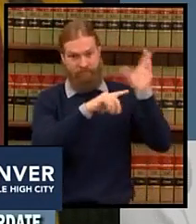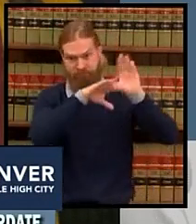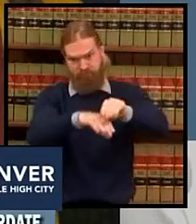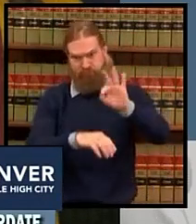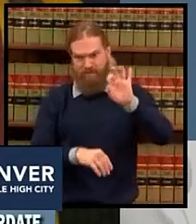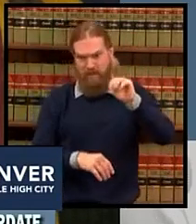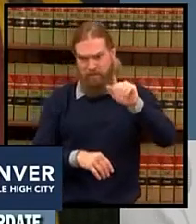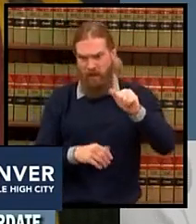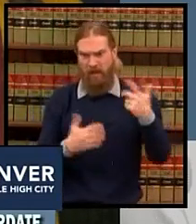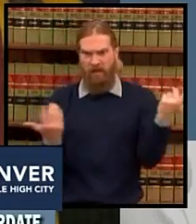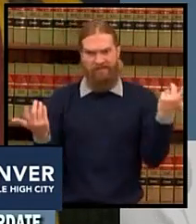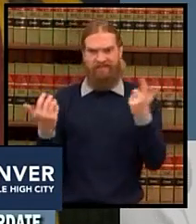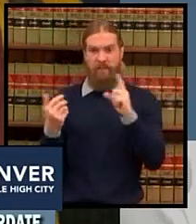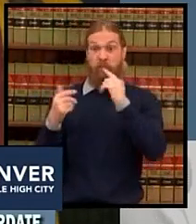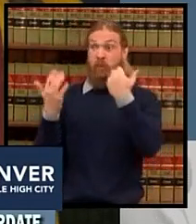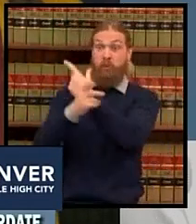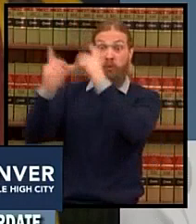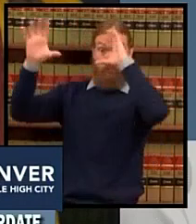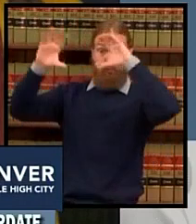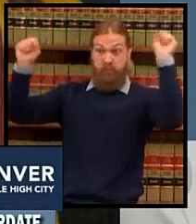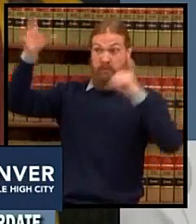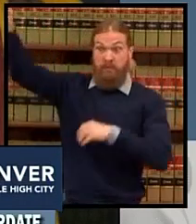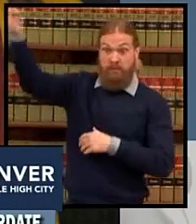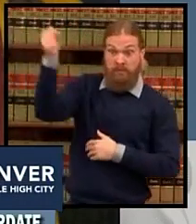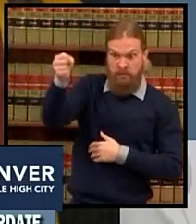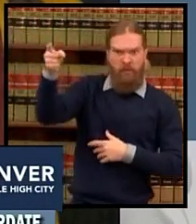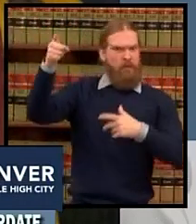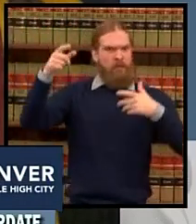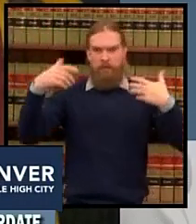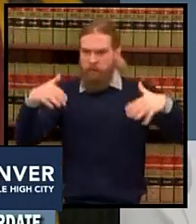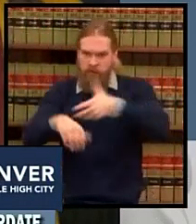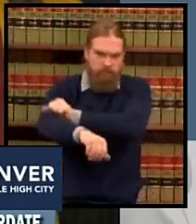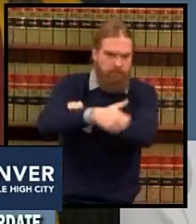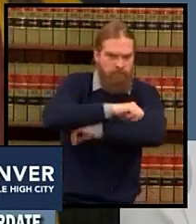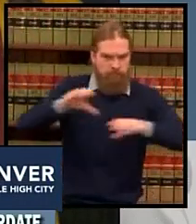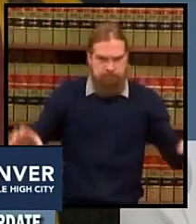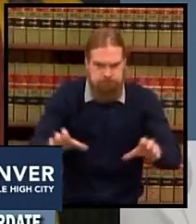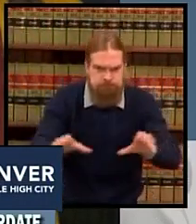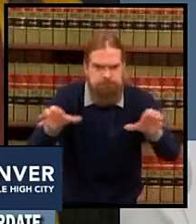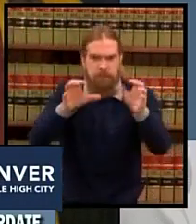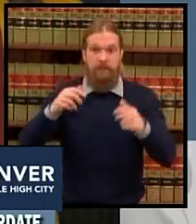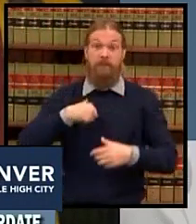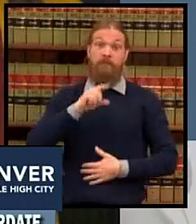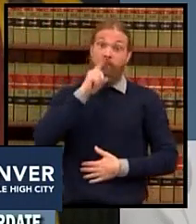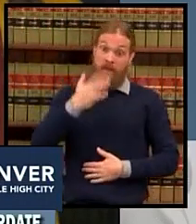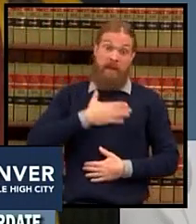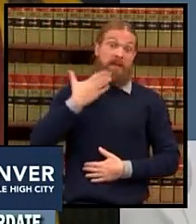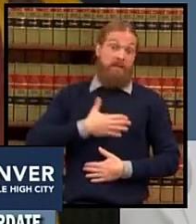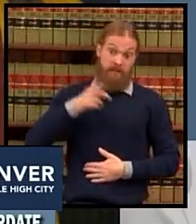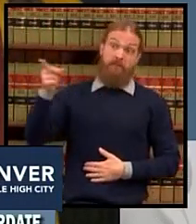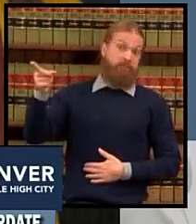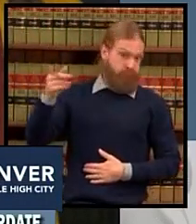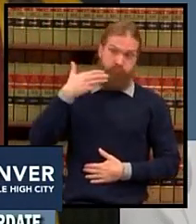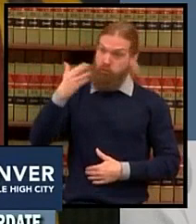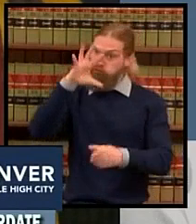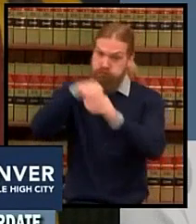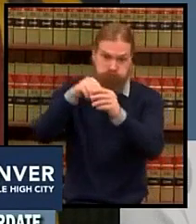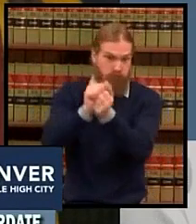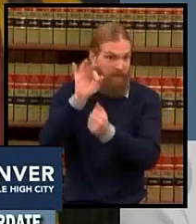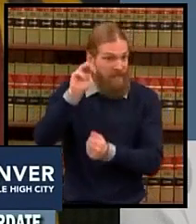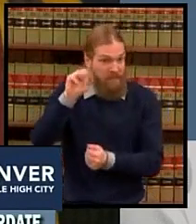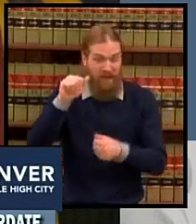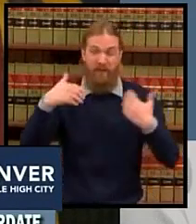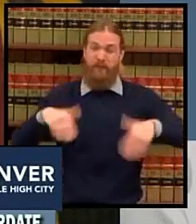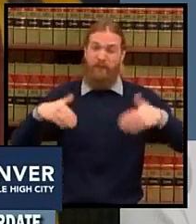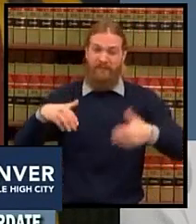since taking over things. We recognize that things are on a better track right now, but it's vital that FEMA move as quickly